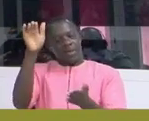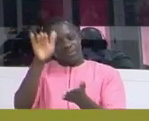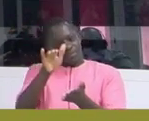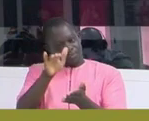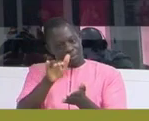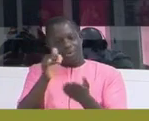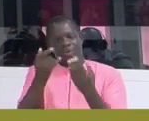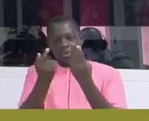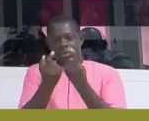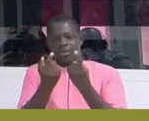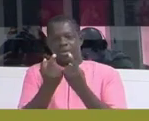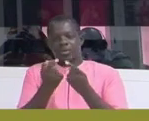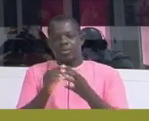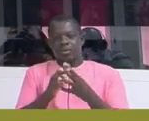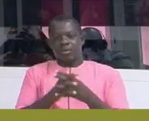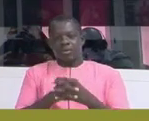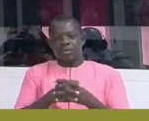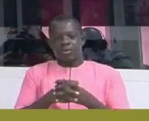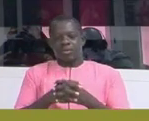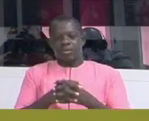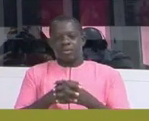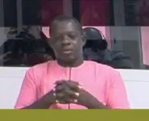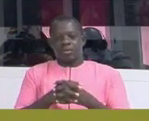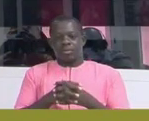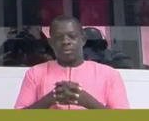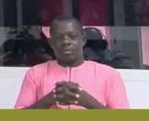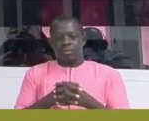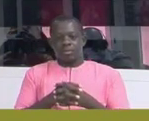the money was too much. Reduce